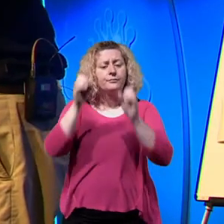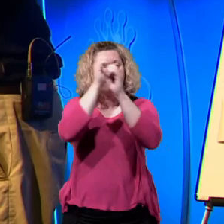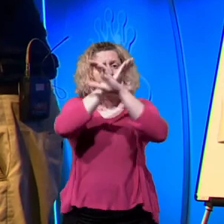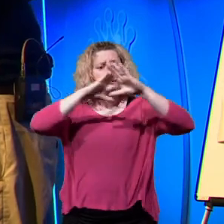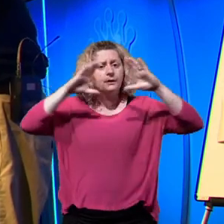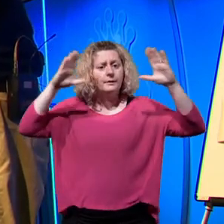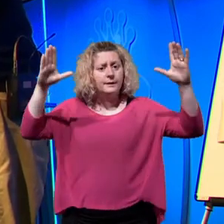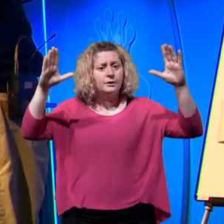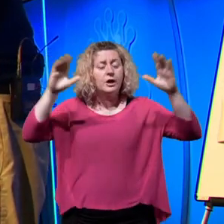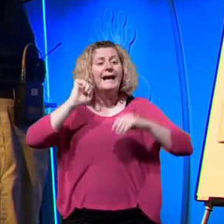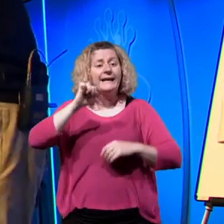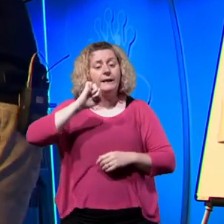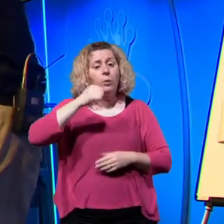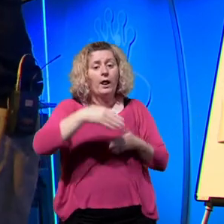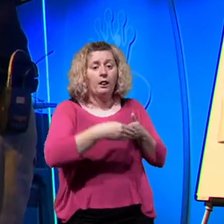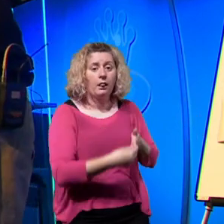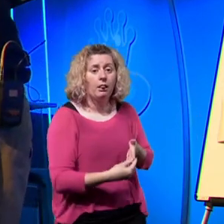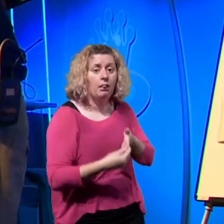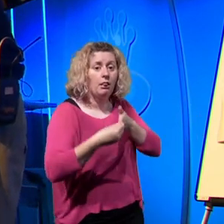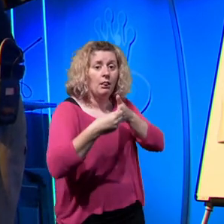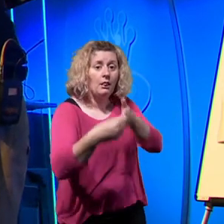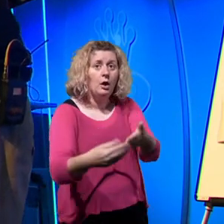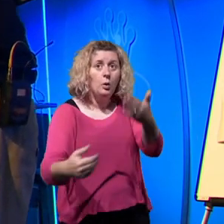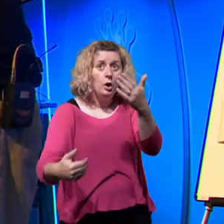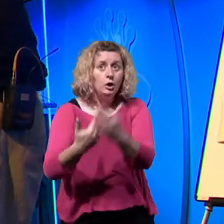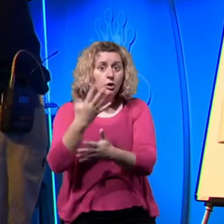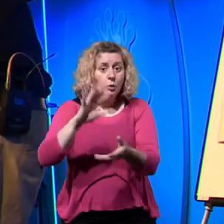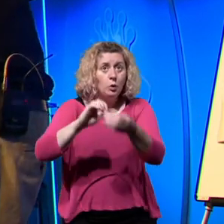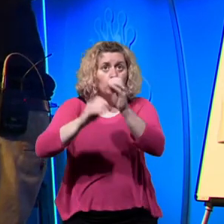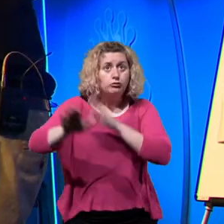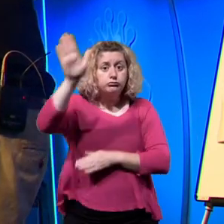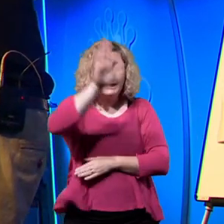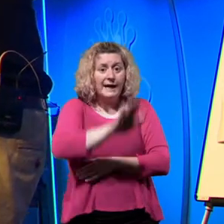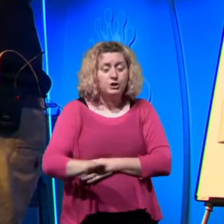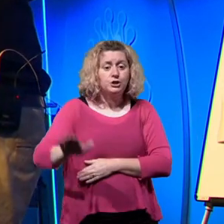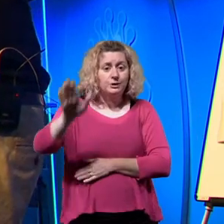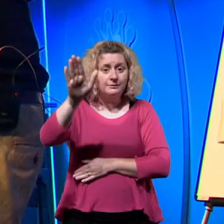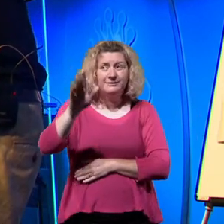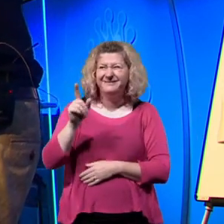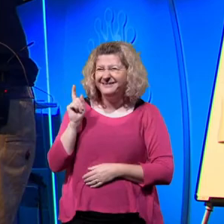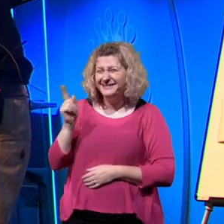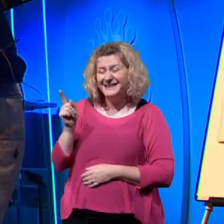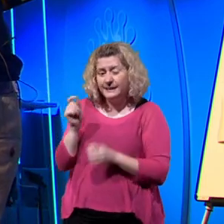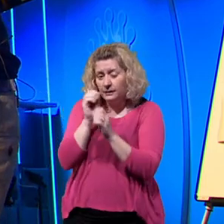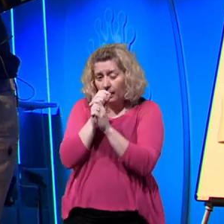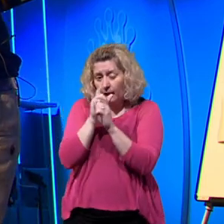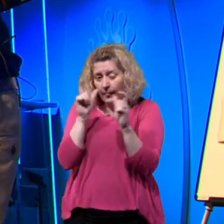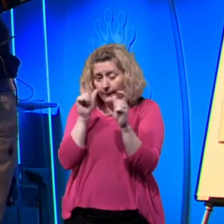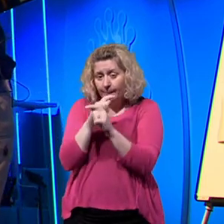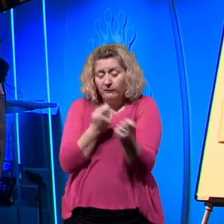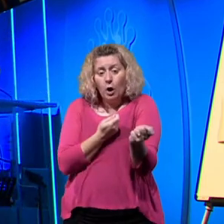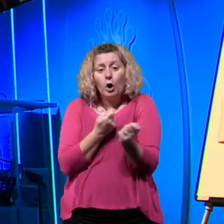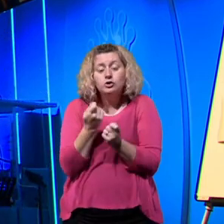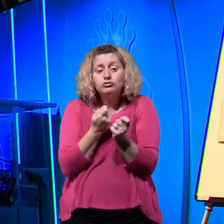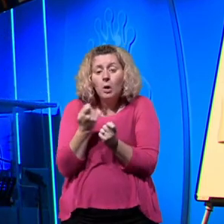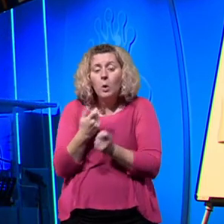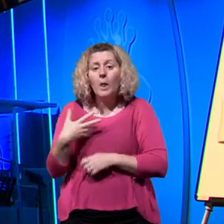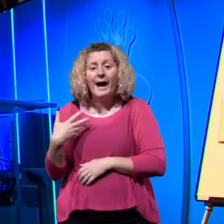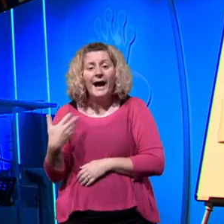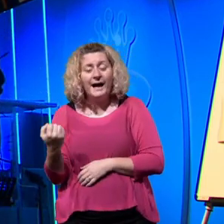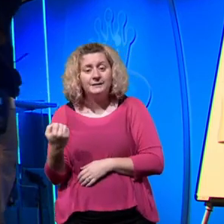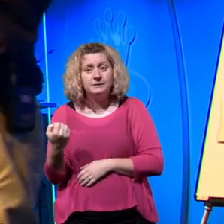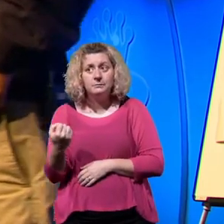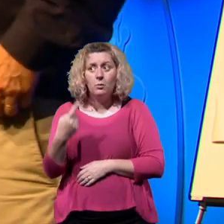will take us to the new creation. This is a tiny cameo of the control that Jesus has over the creation. And one day we'll be in